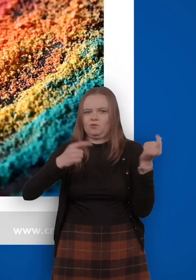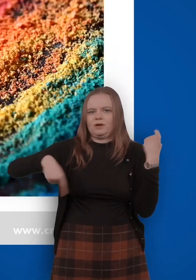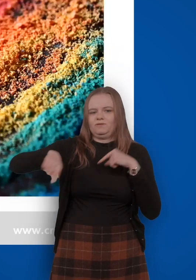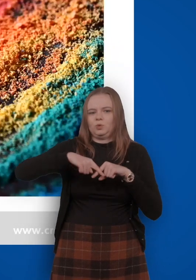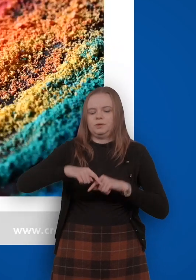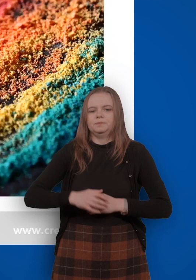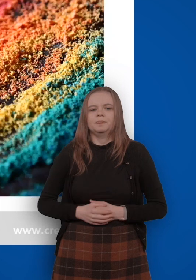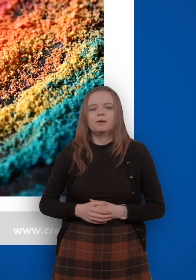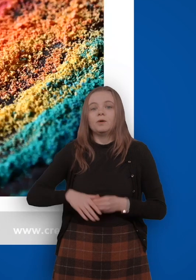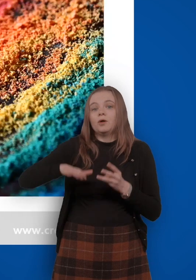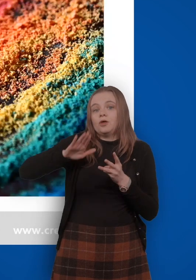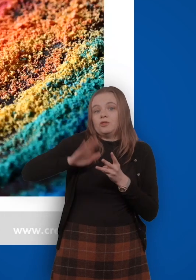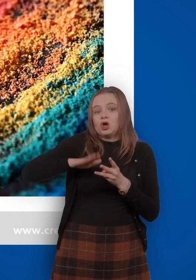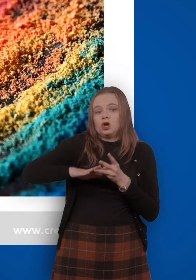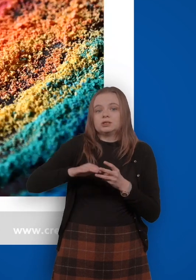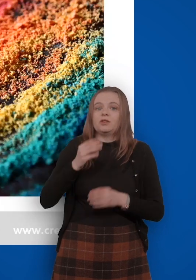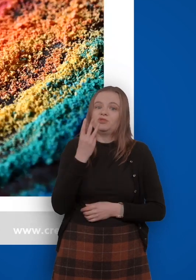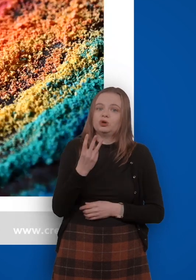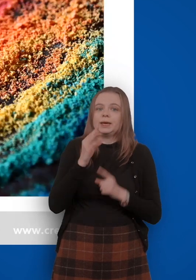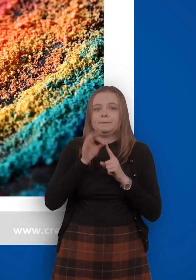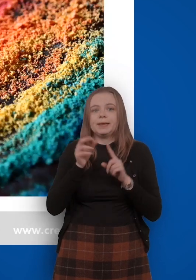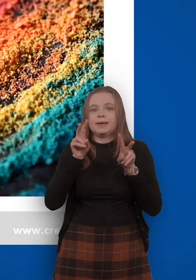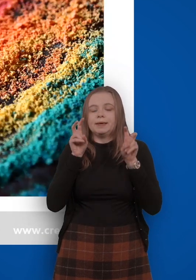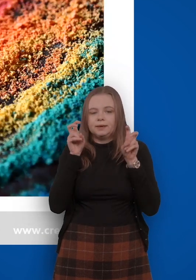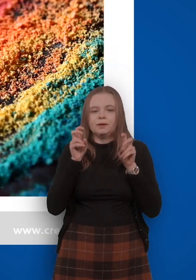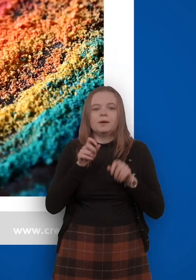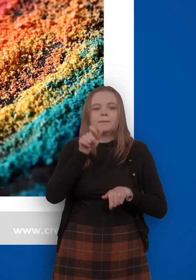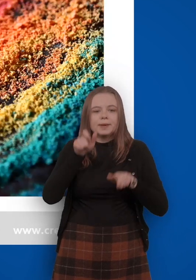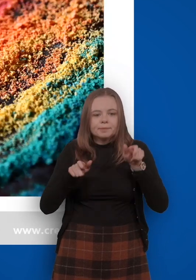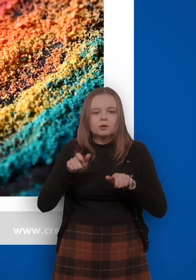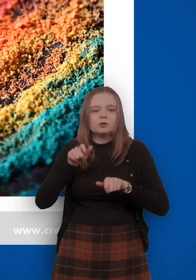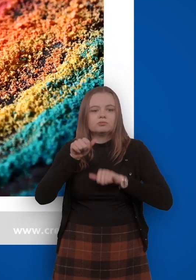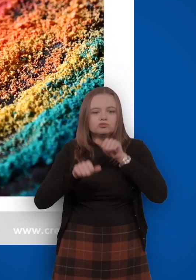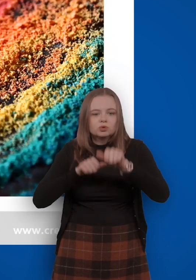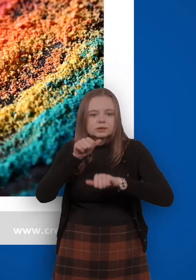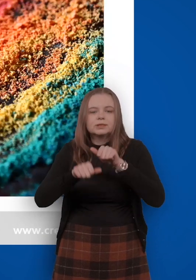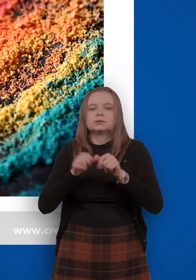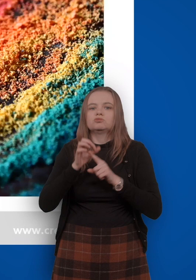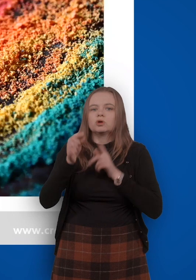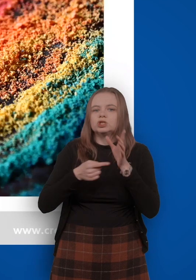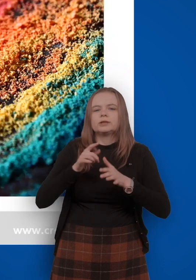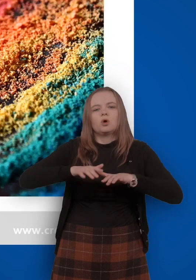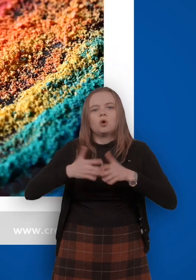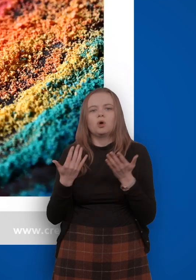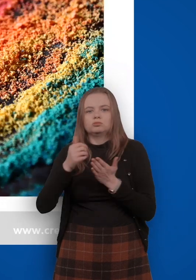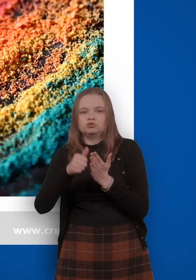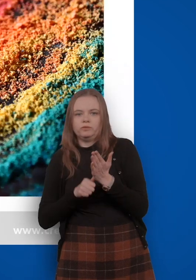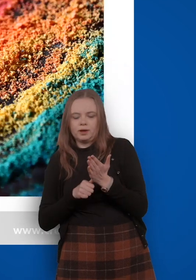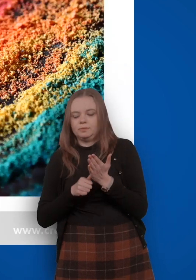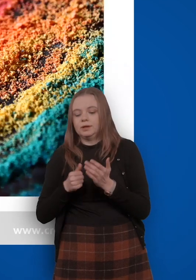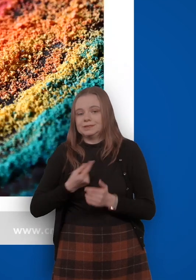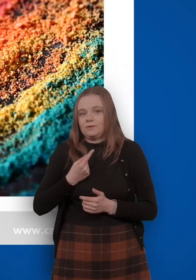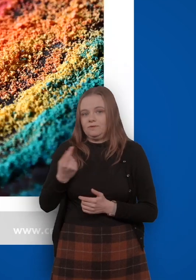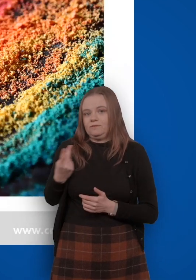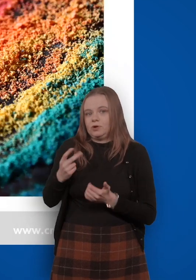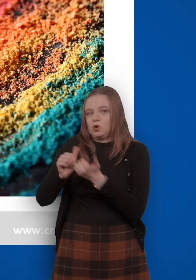third side of the cube is the 3 Ps: people, process, and project or program. And this is the side really that we developed, myself and colleagues who were